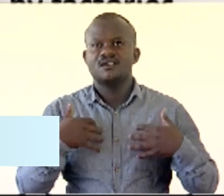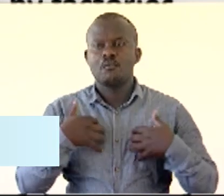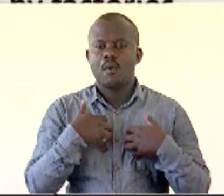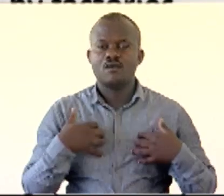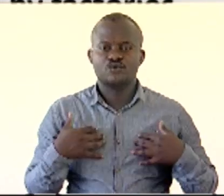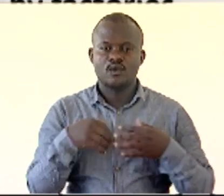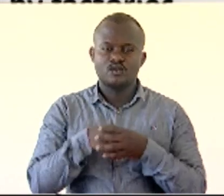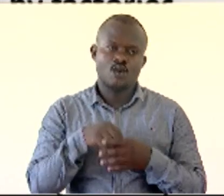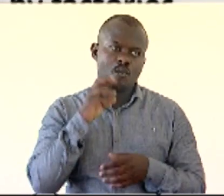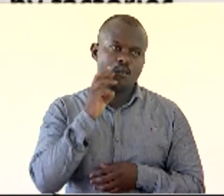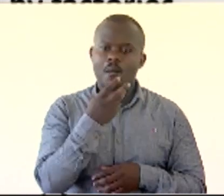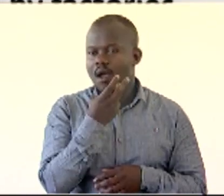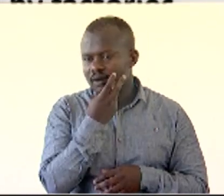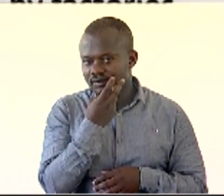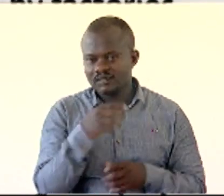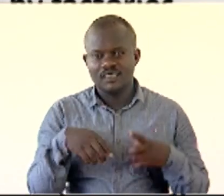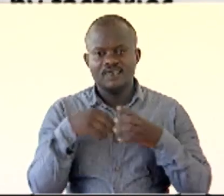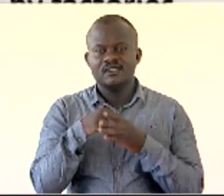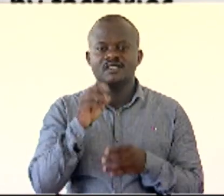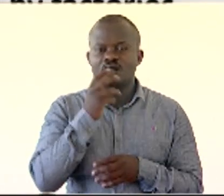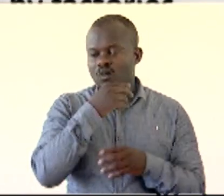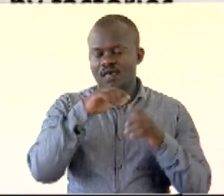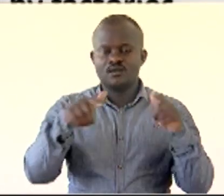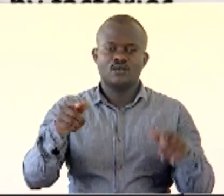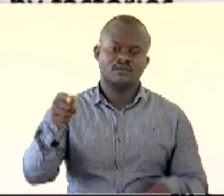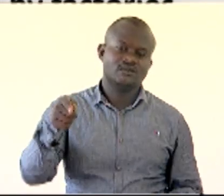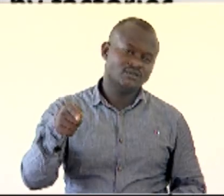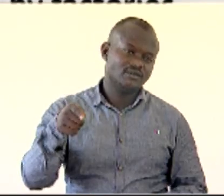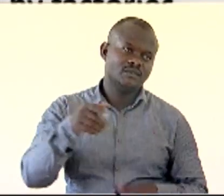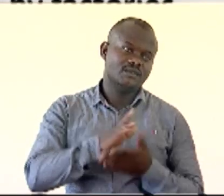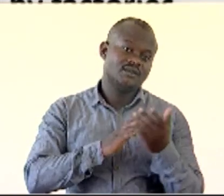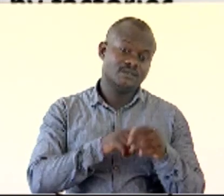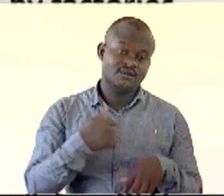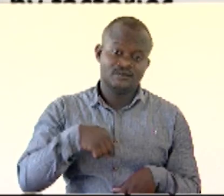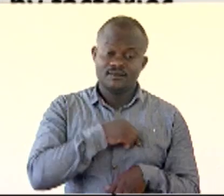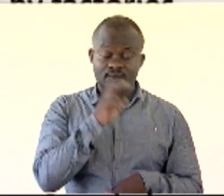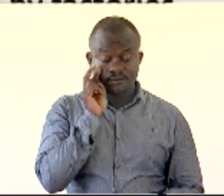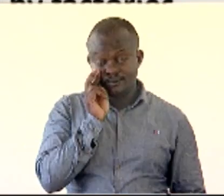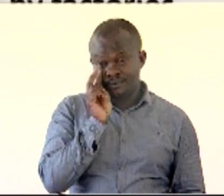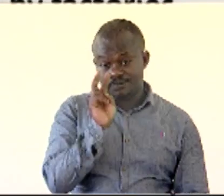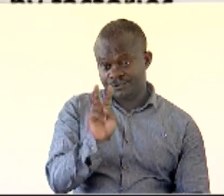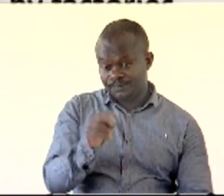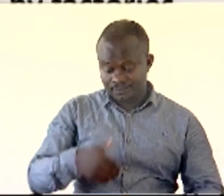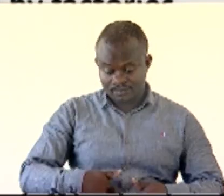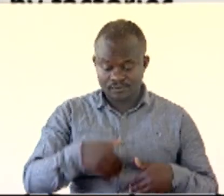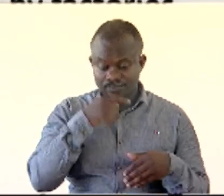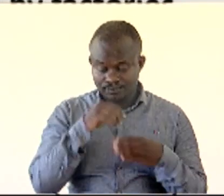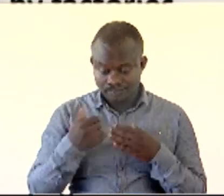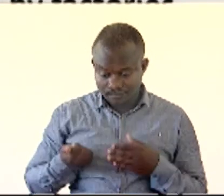organisms, or organisms which live in that water. Sometimes we see young boys and